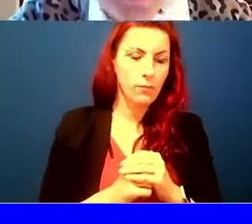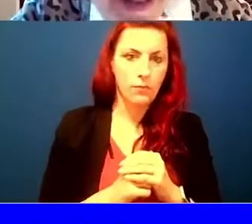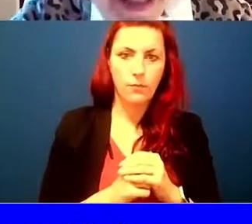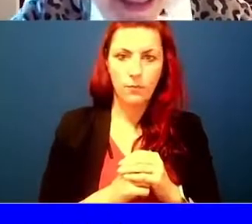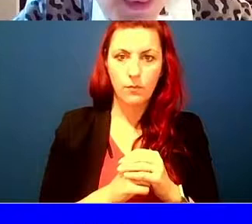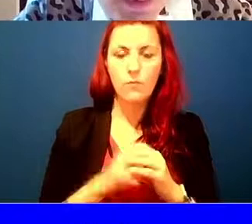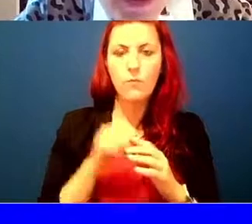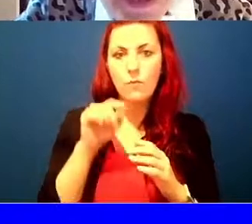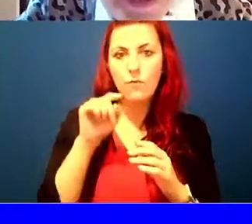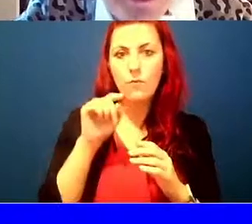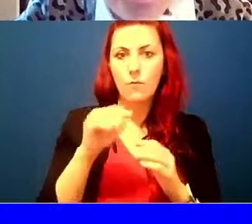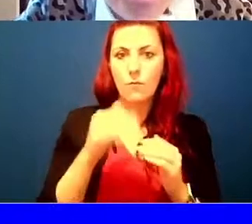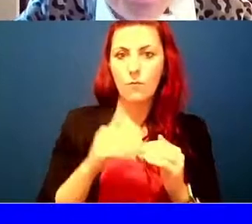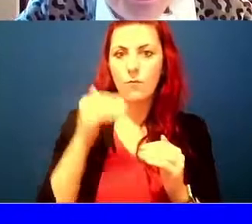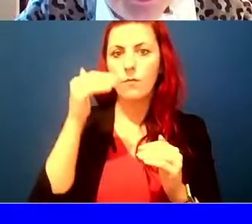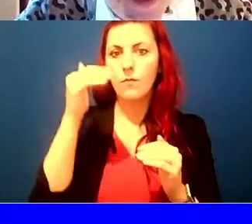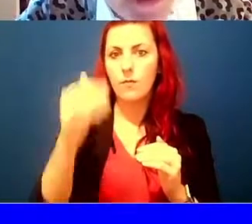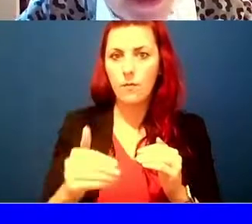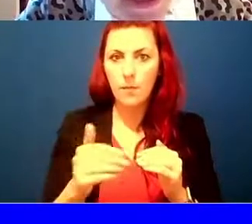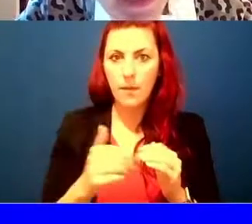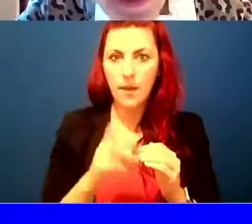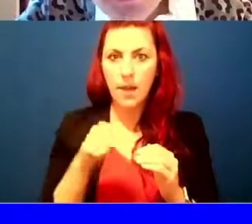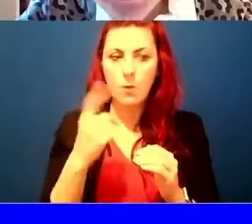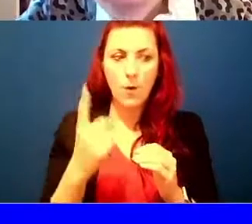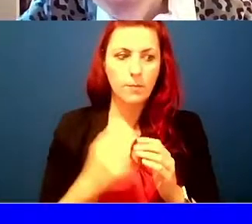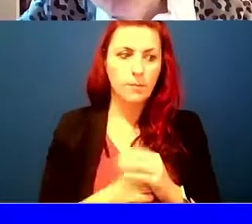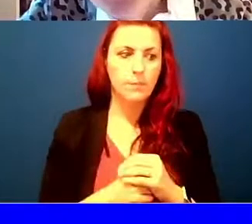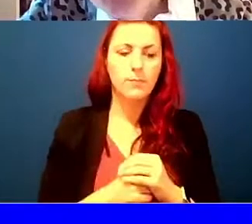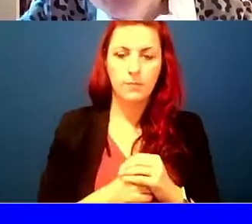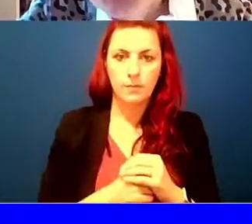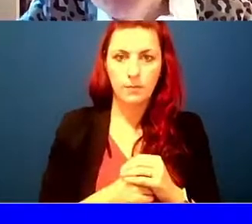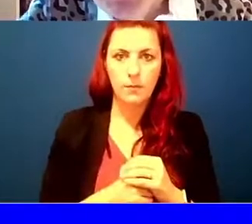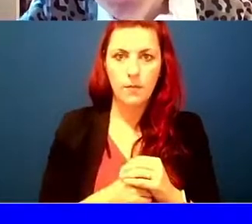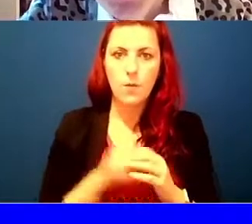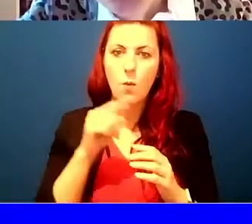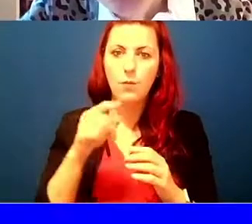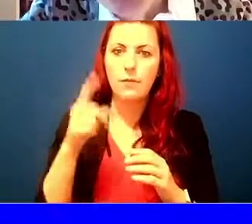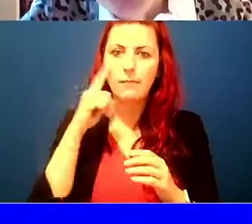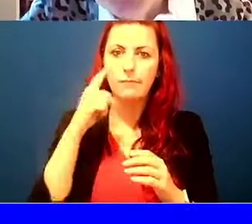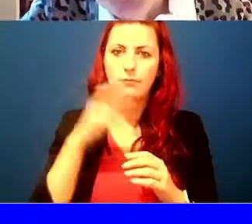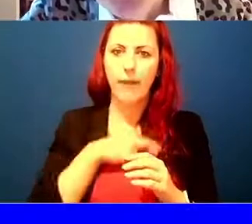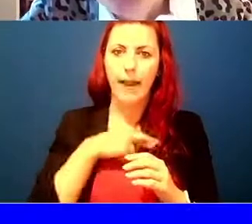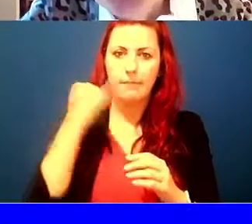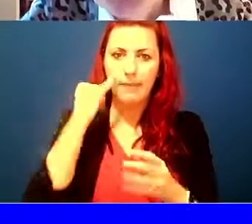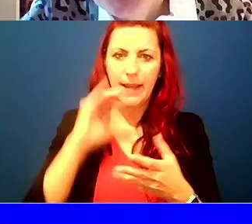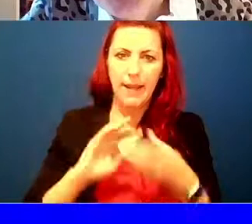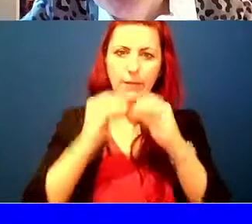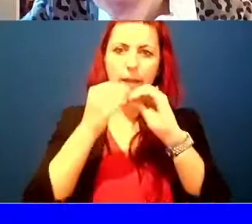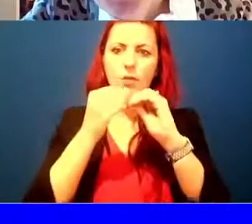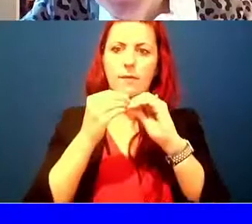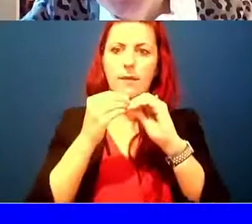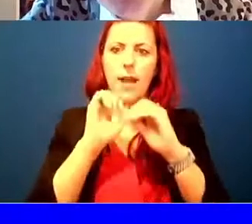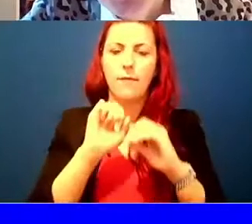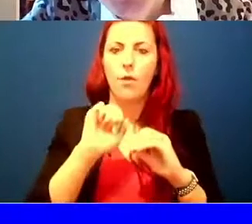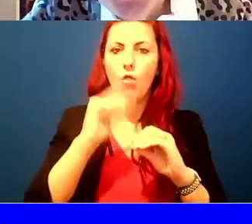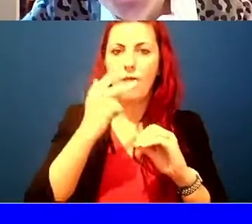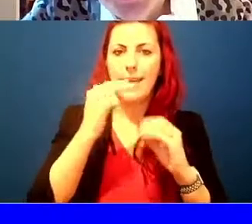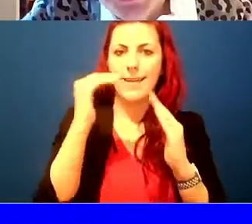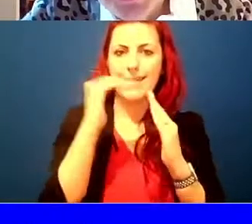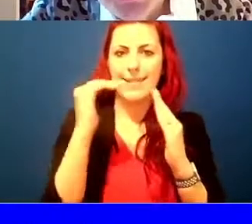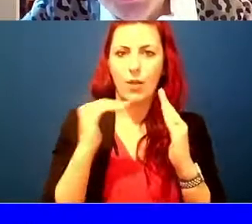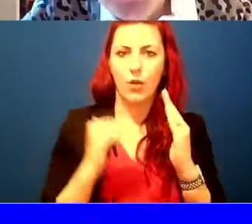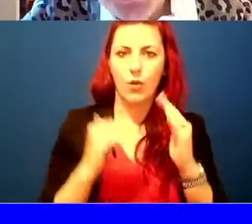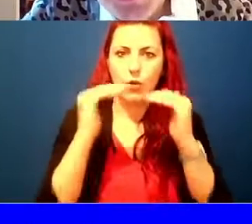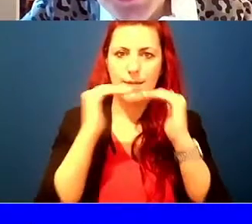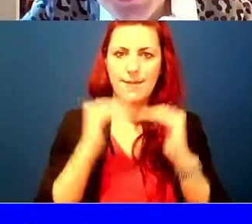Slide 8 then, the next one, please. So this is the piece of real innovation under the Act, the three-tier framework which